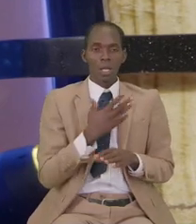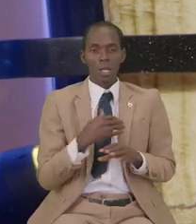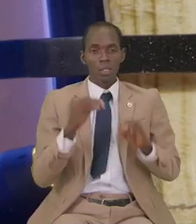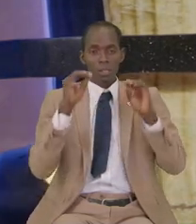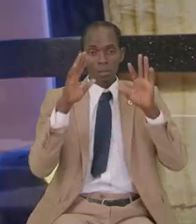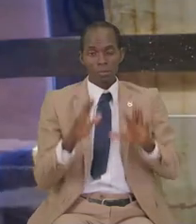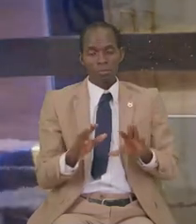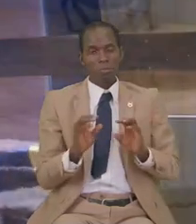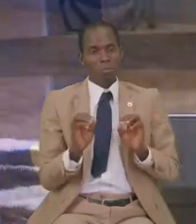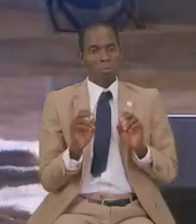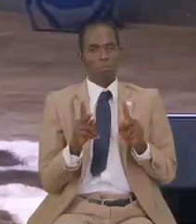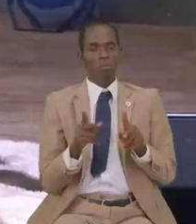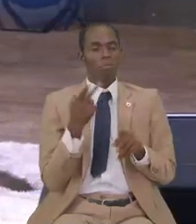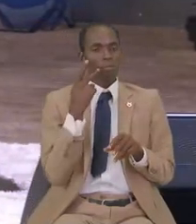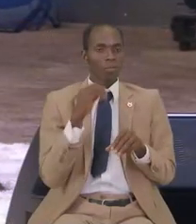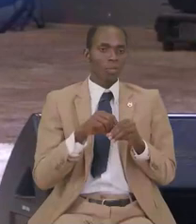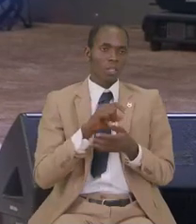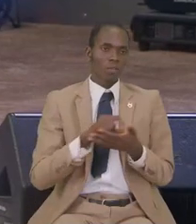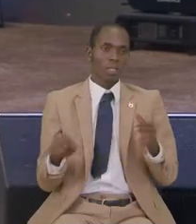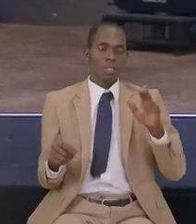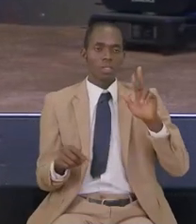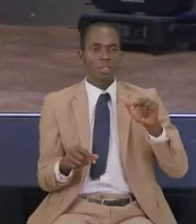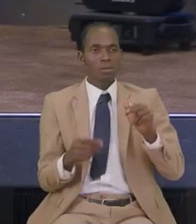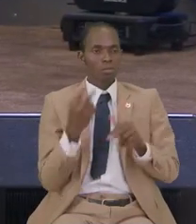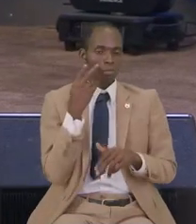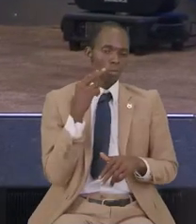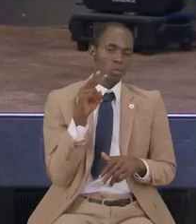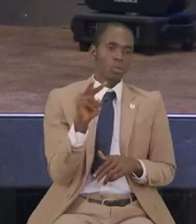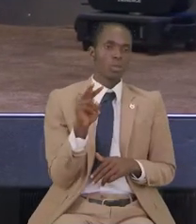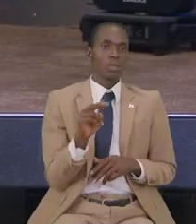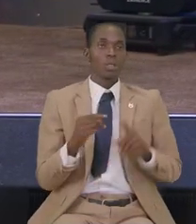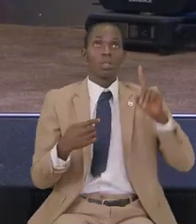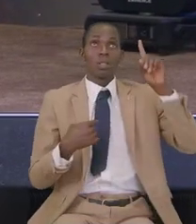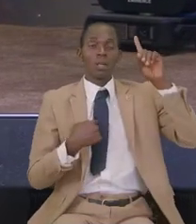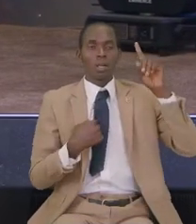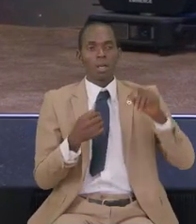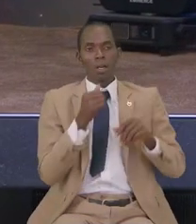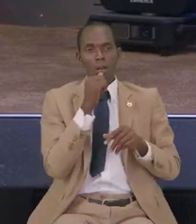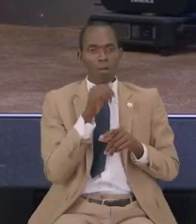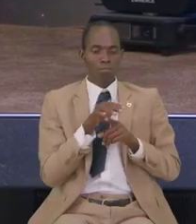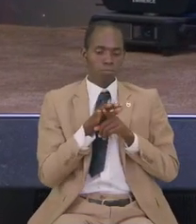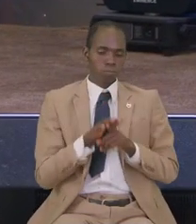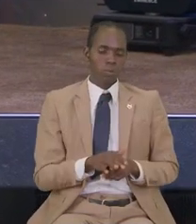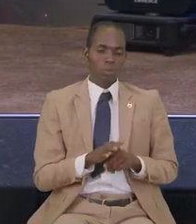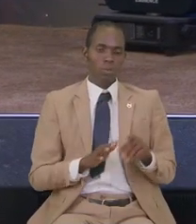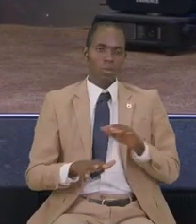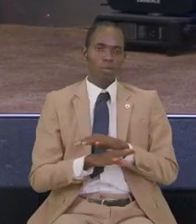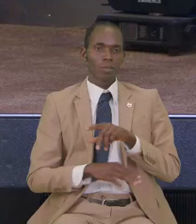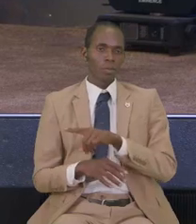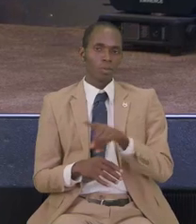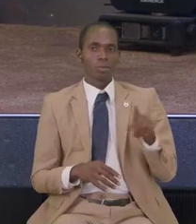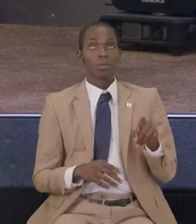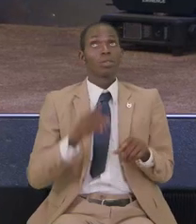13. In verse 13, it says, behold, I am pressed under you.